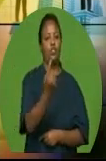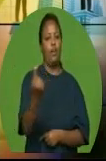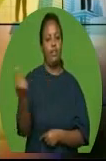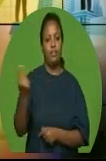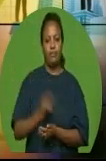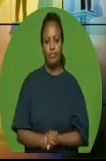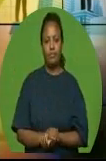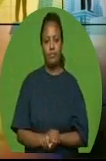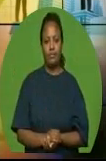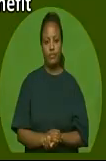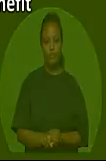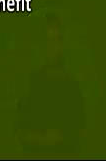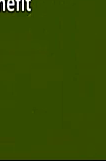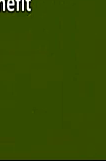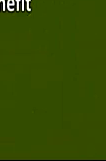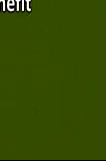activity individually.